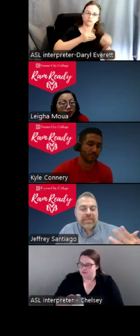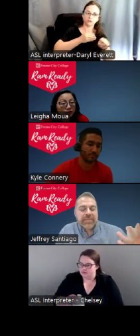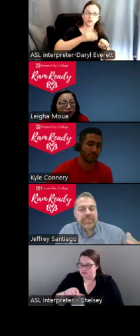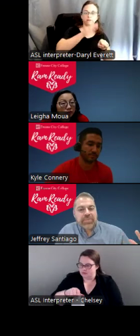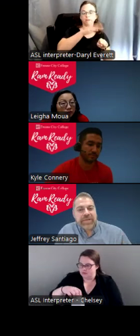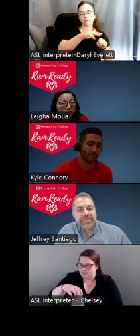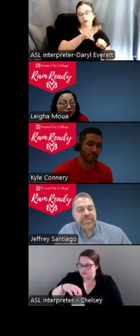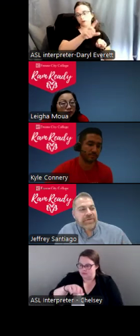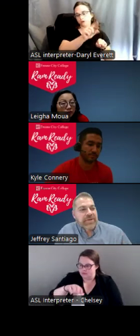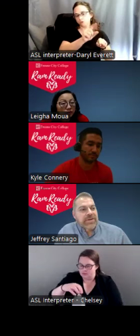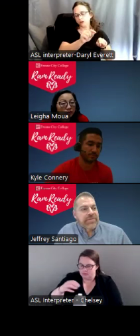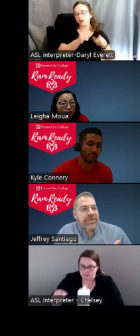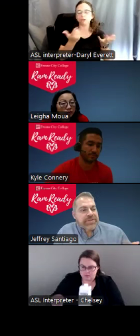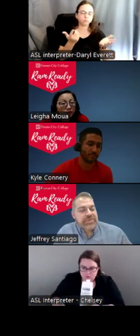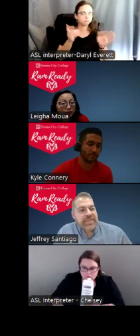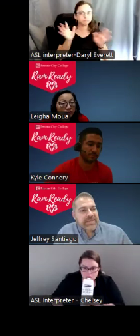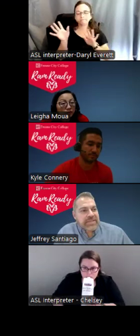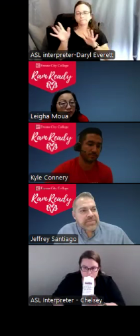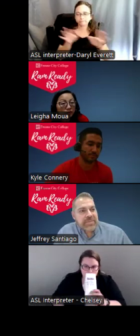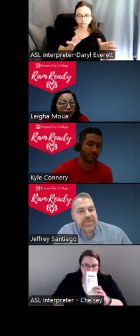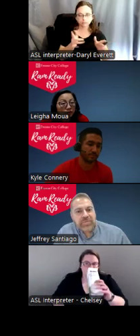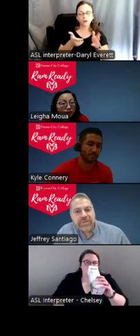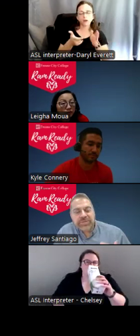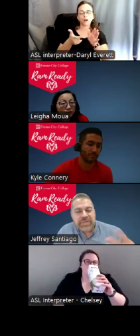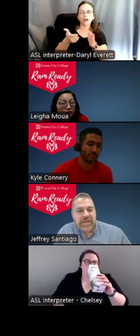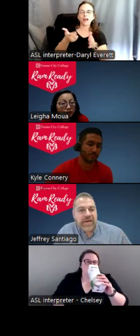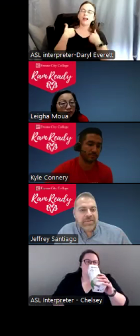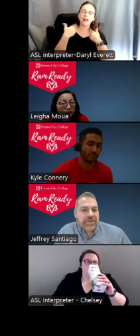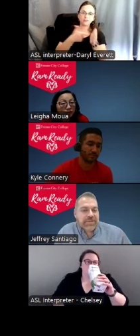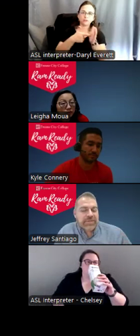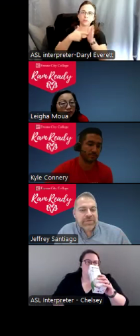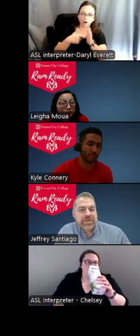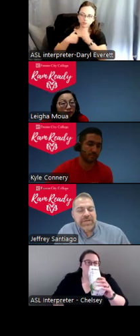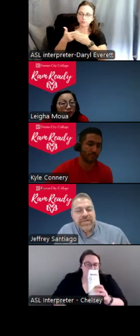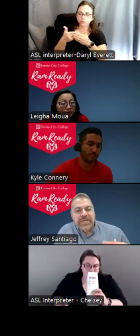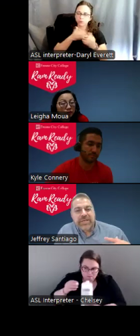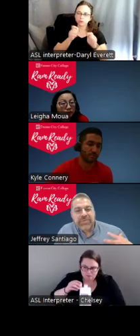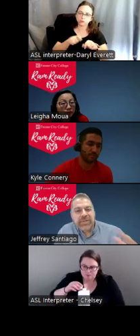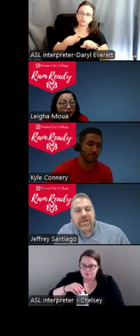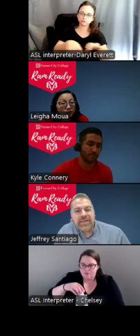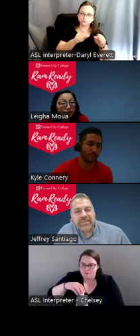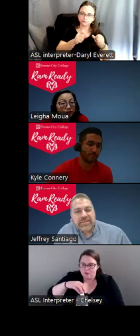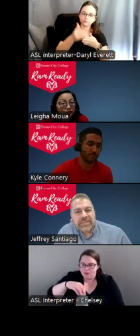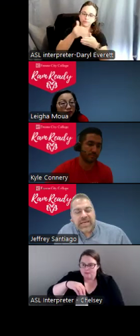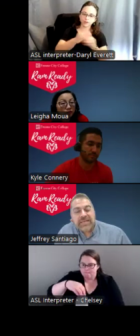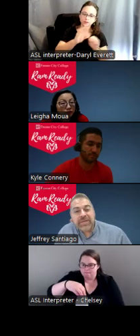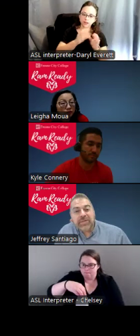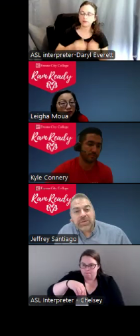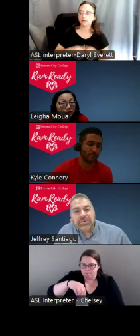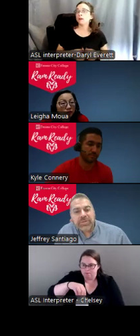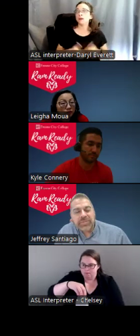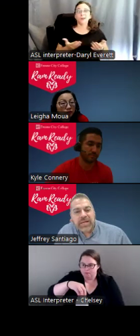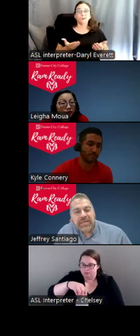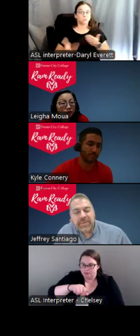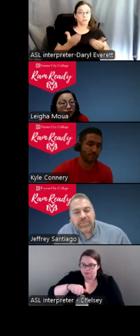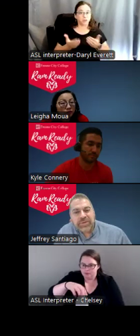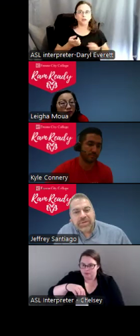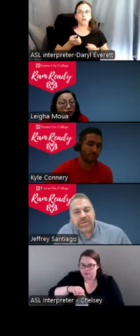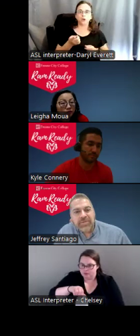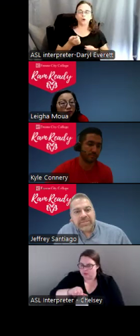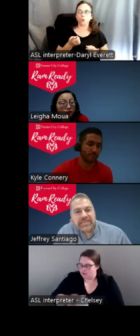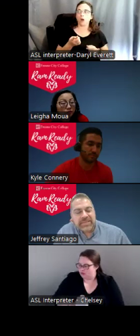on academic probation for various reasons. Maybe you're working too many hours, or you didn't realize the academic load, the